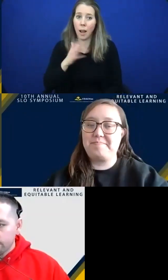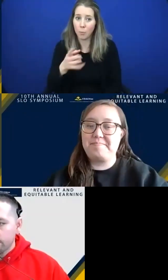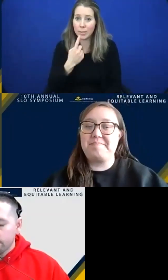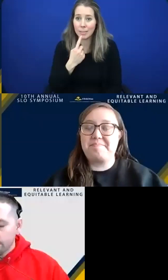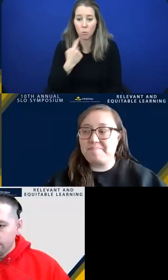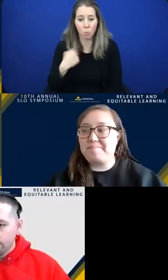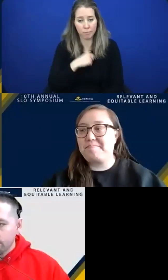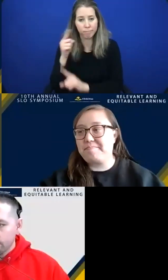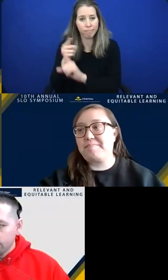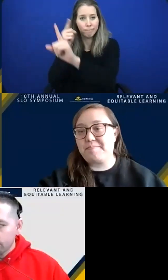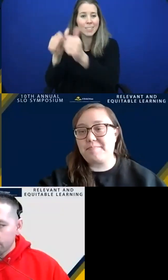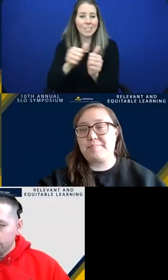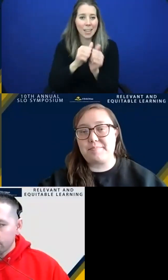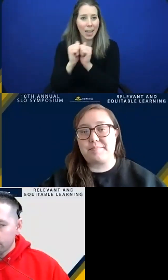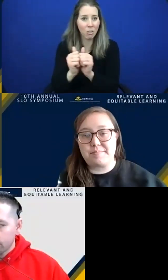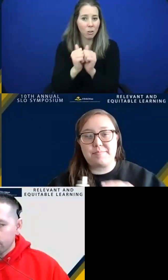what we're working toward together.